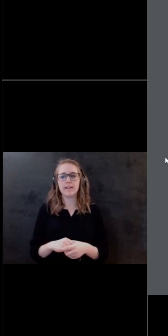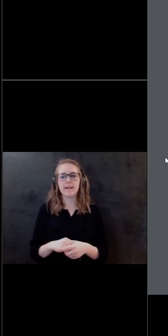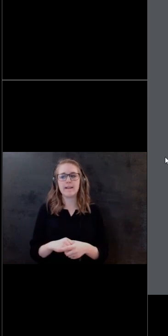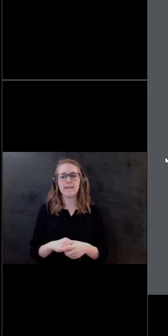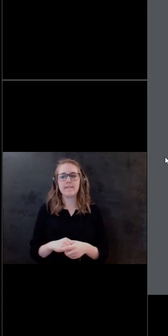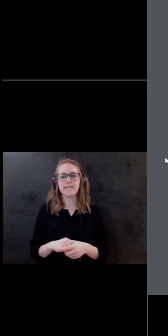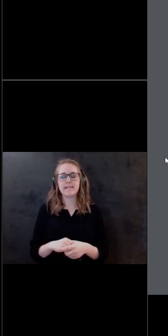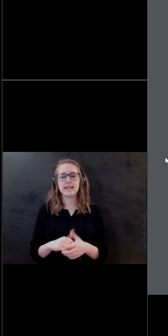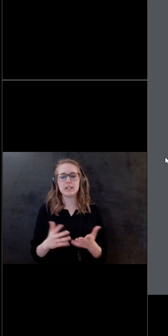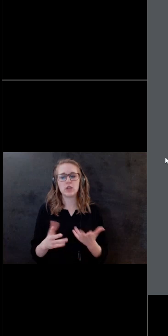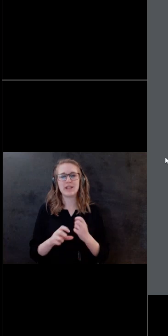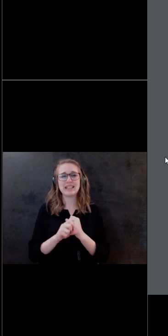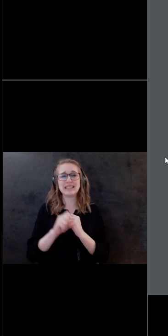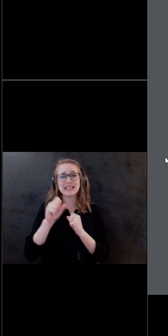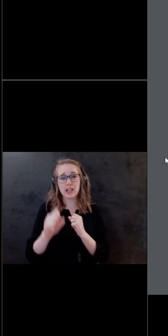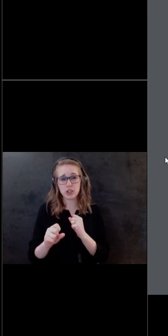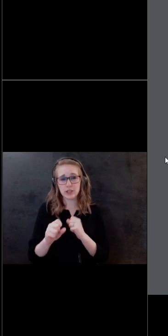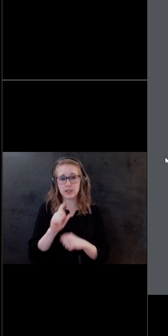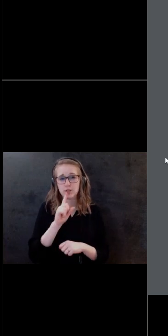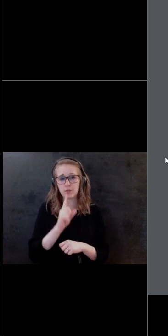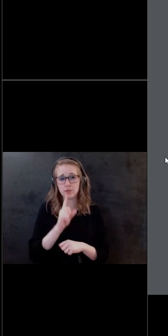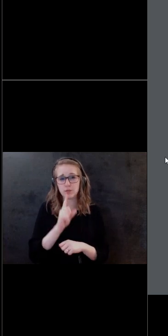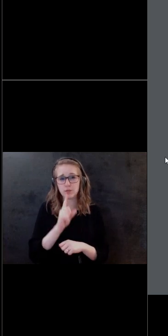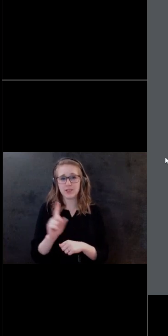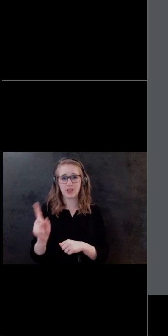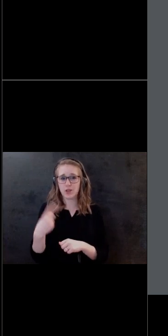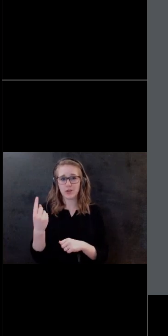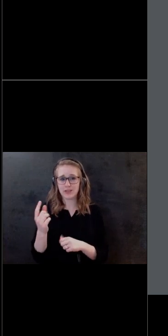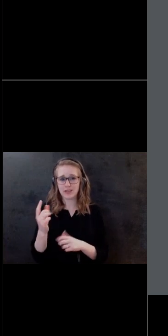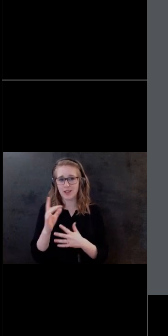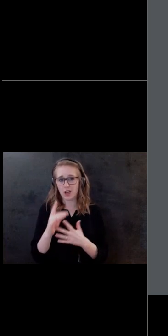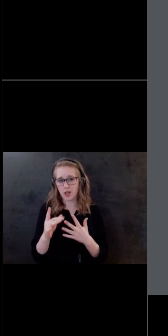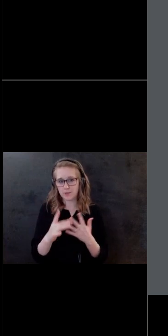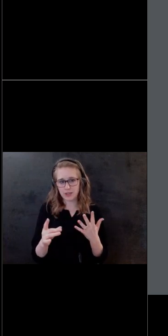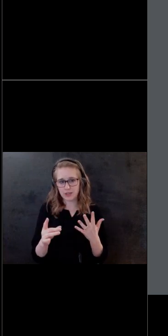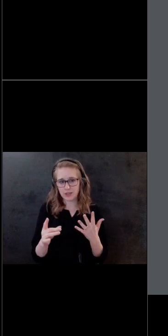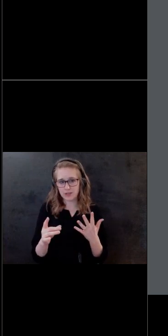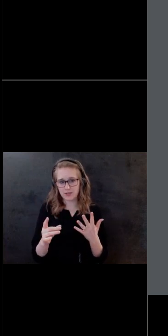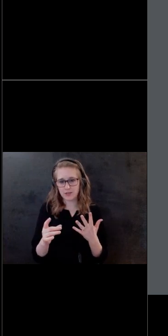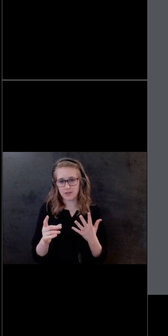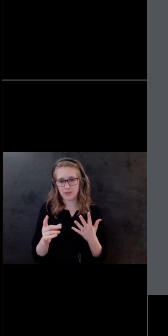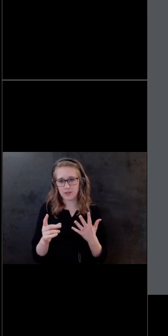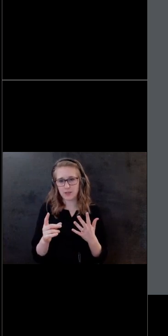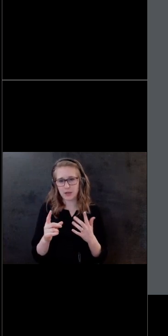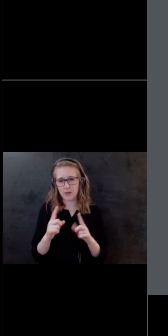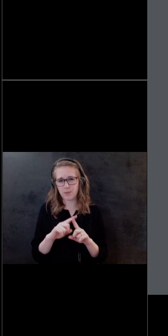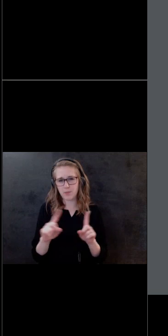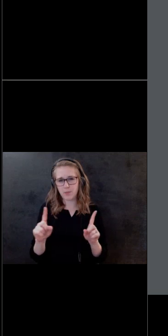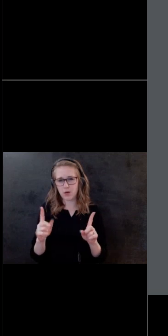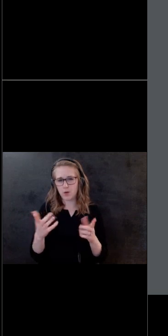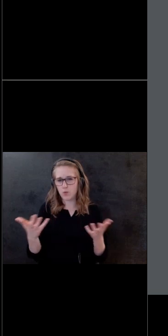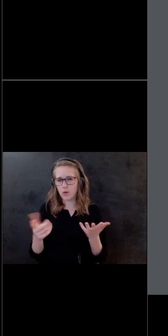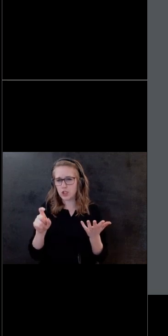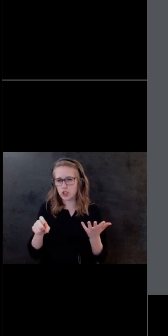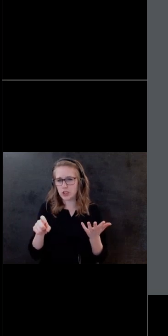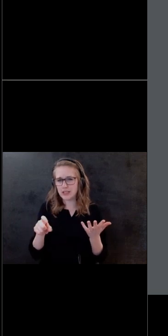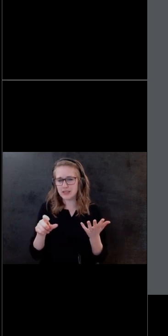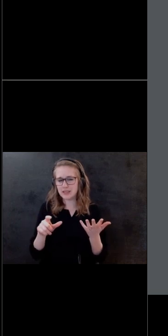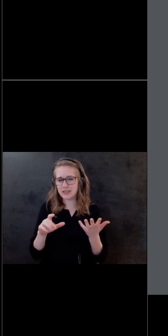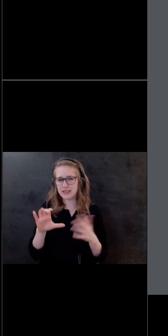an extension is really the only option, but what should the city or